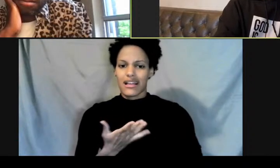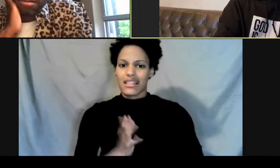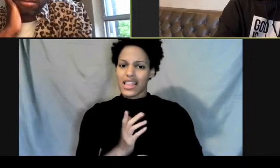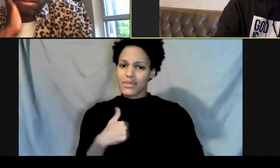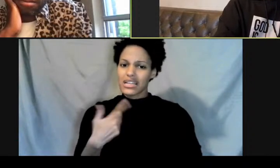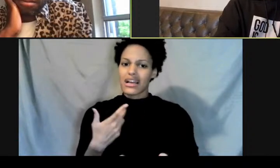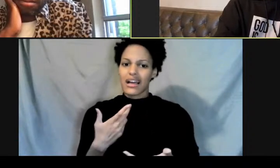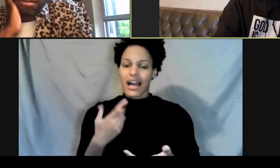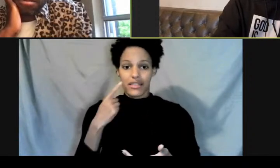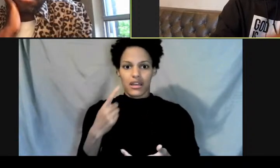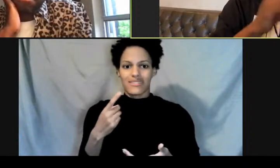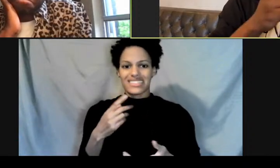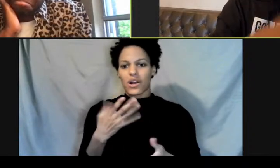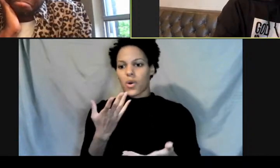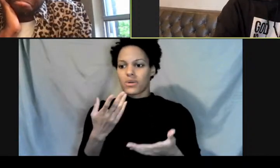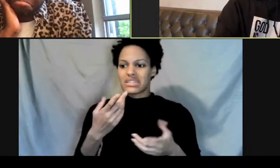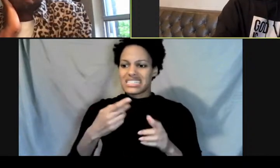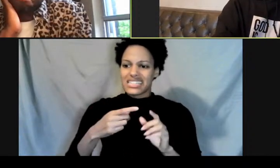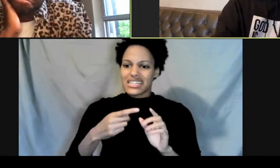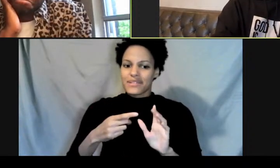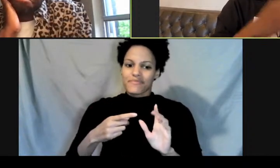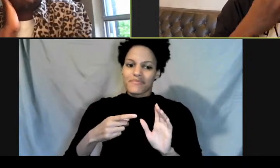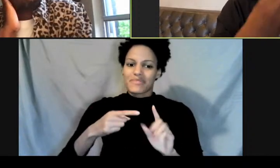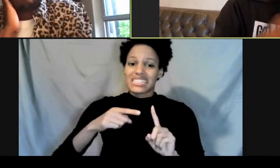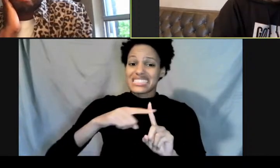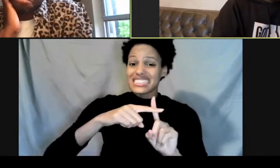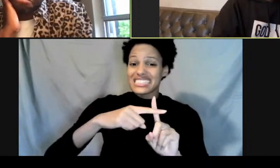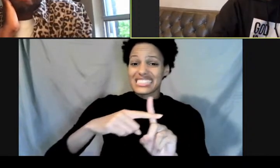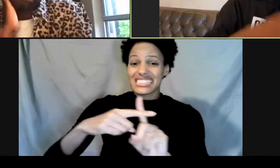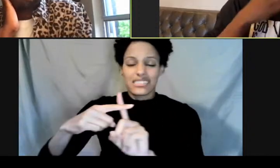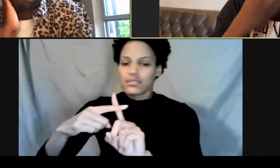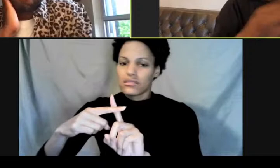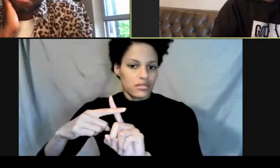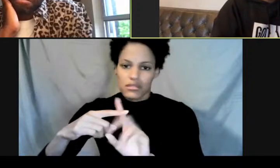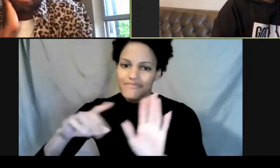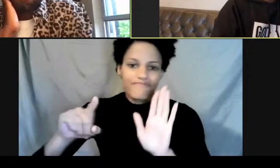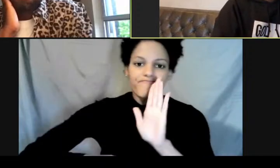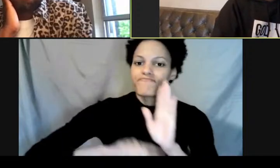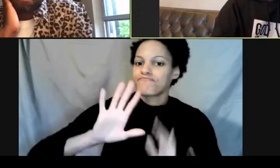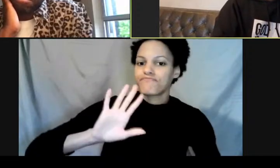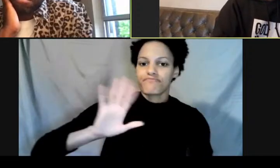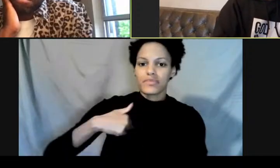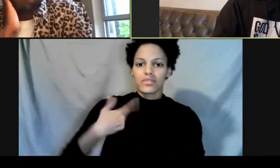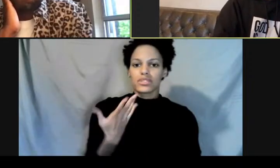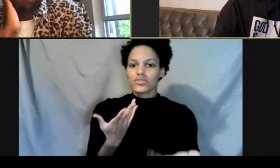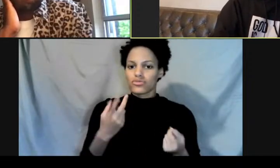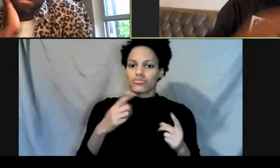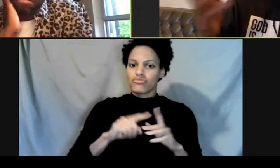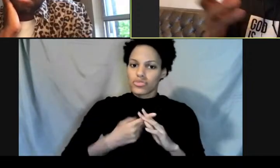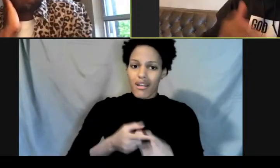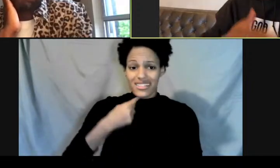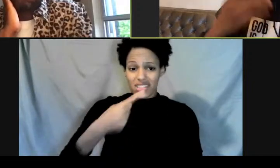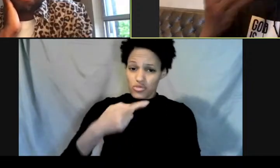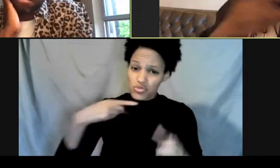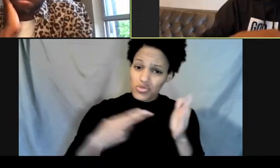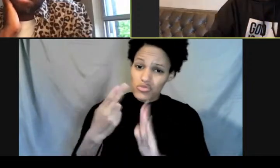won't do that anymore. You are the creator of this. You are the director of this. You are the choreographer of this. If you want something, you should say what it